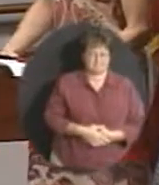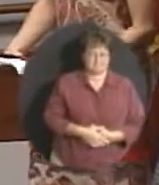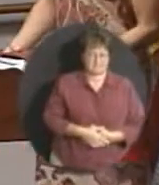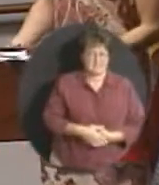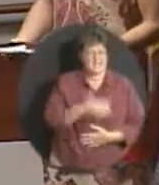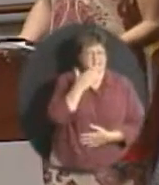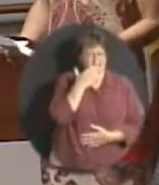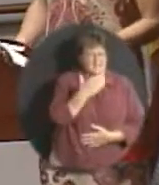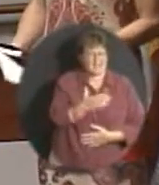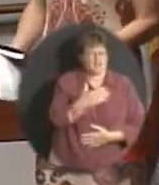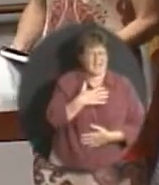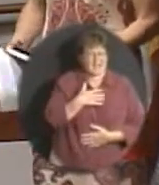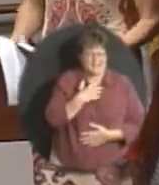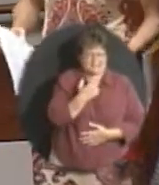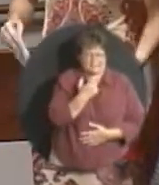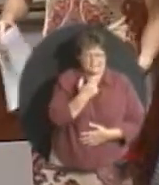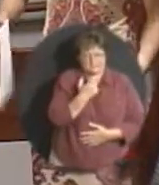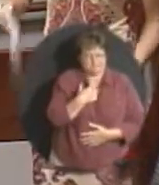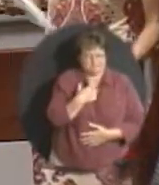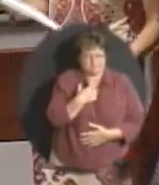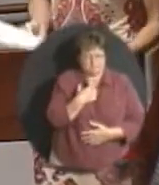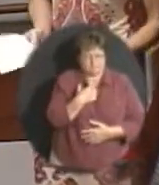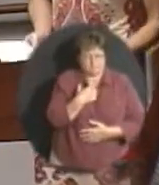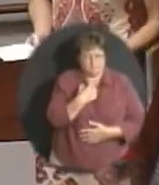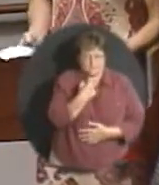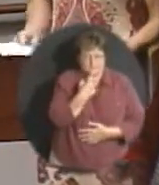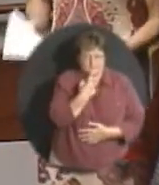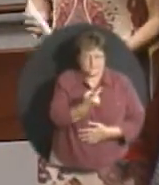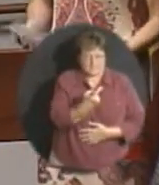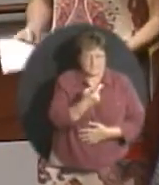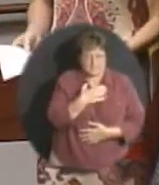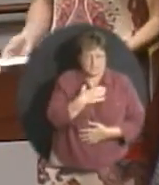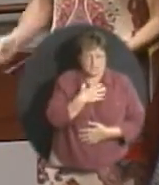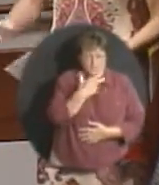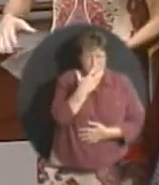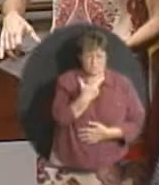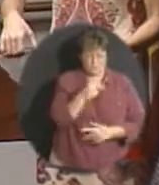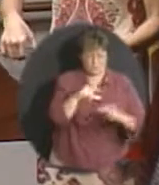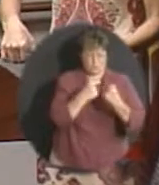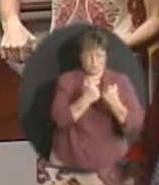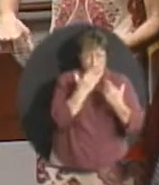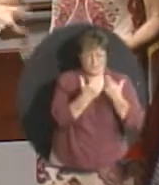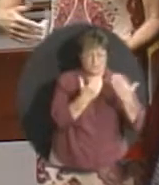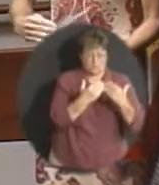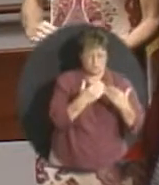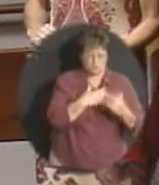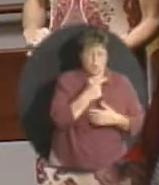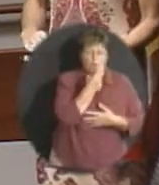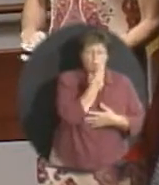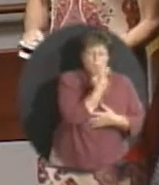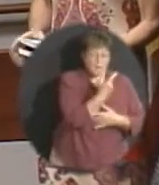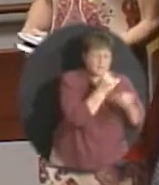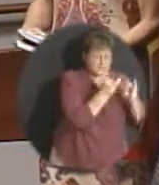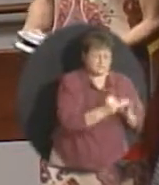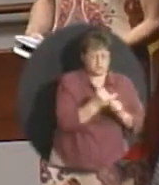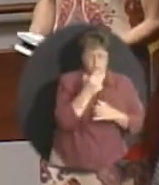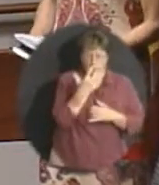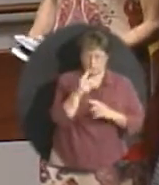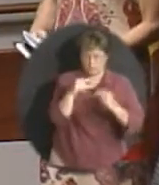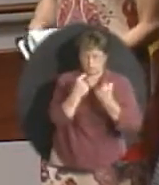Thank you for that. I just wanted to say thank three groups, actually one individual and three groups